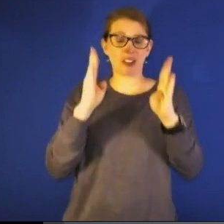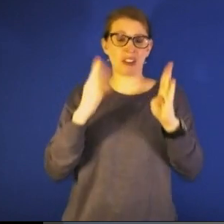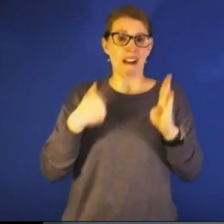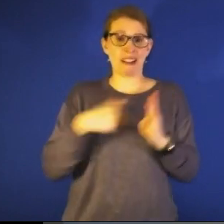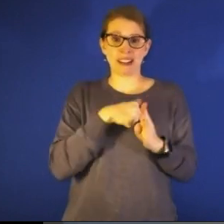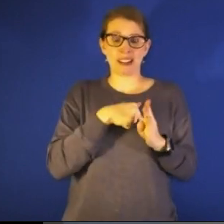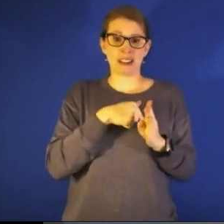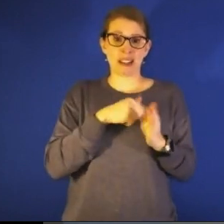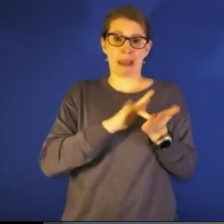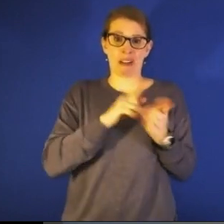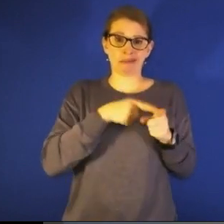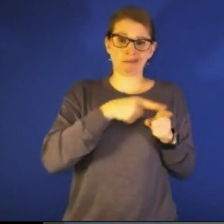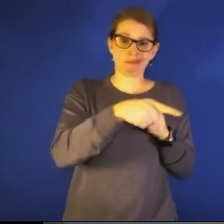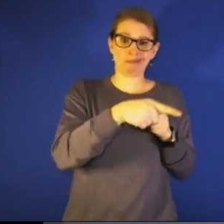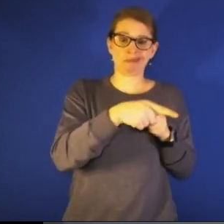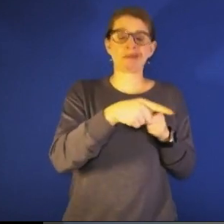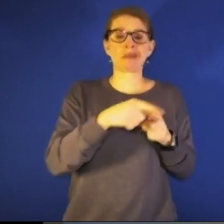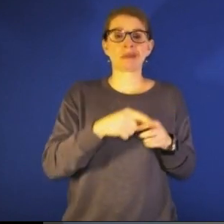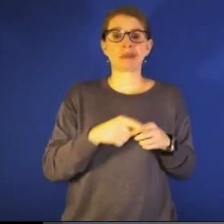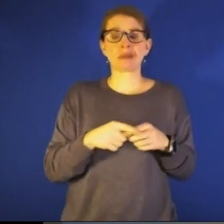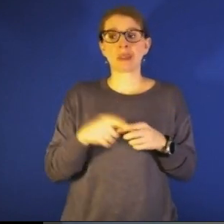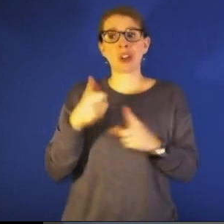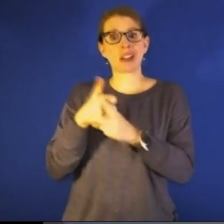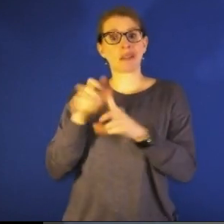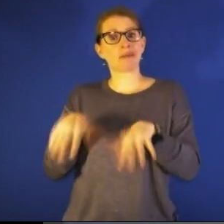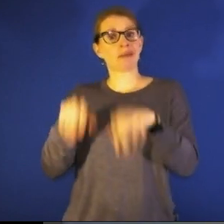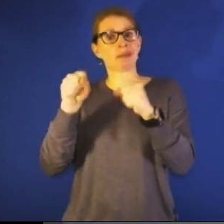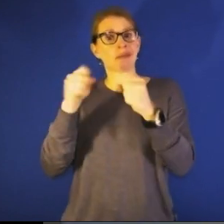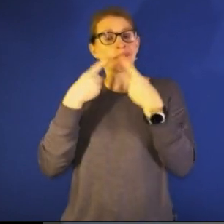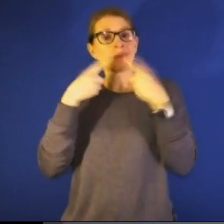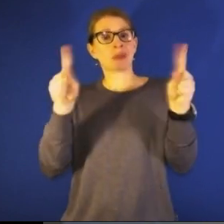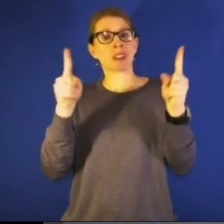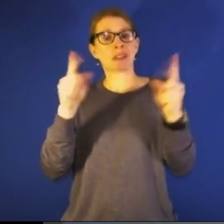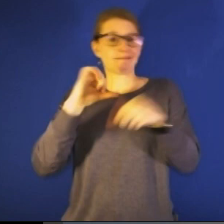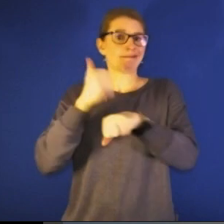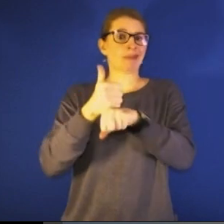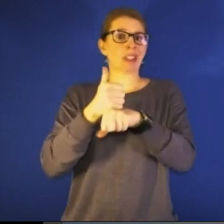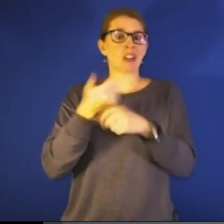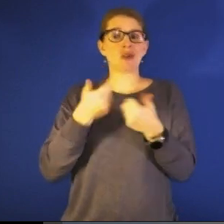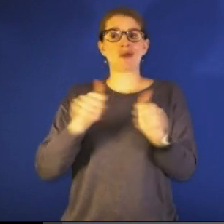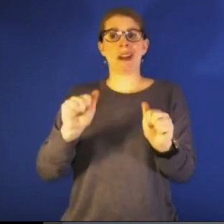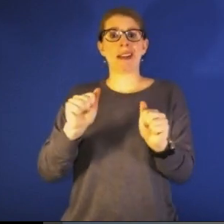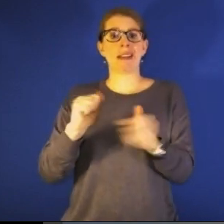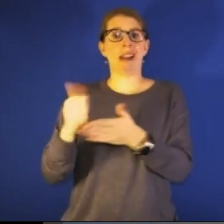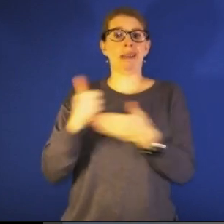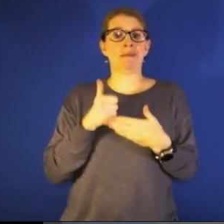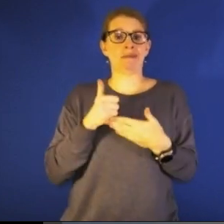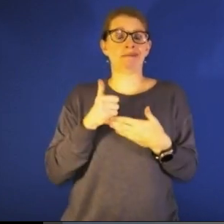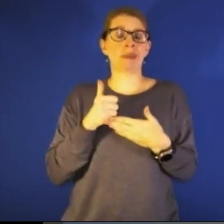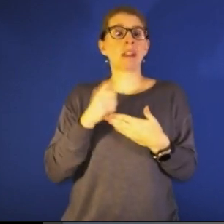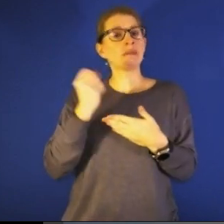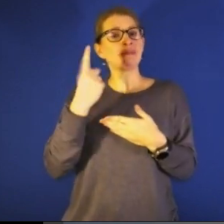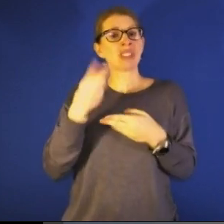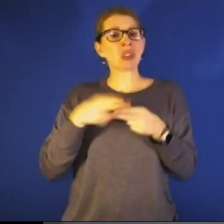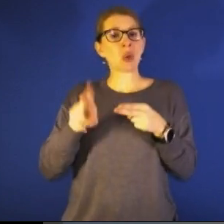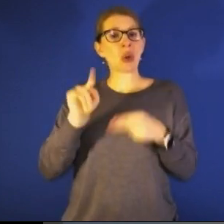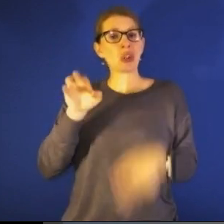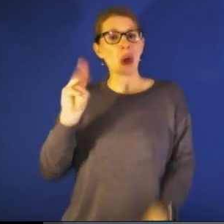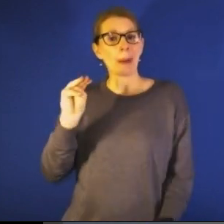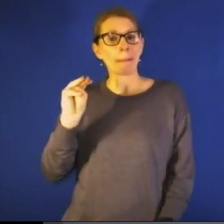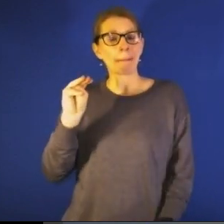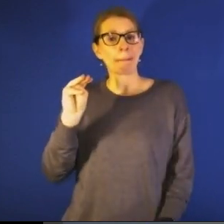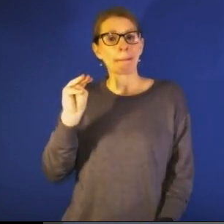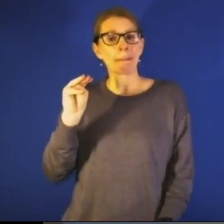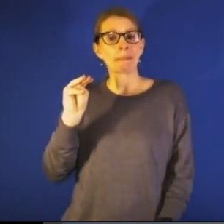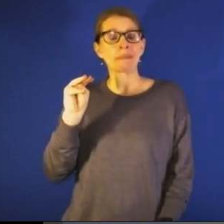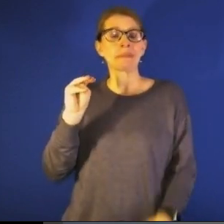can to help. I think as a couple other people said, these are short-term fixes, and they're Band-Aids on big cuts,